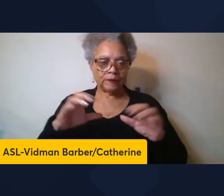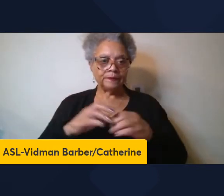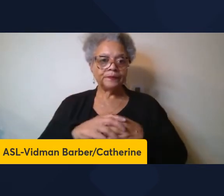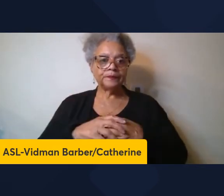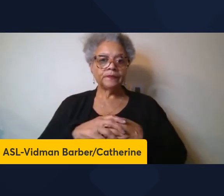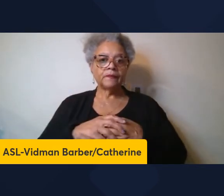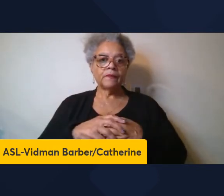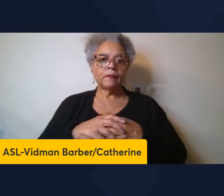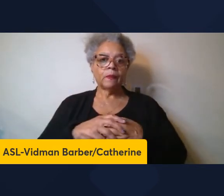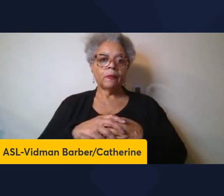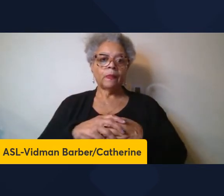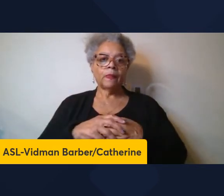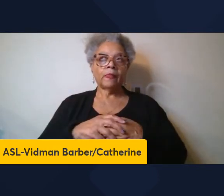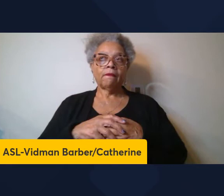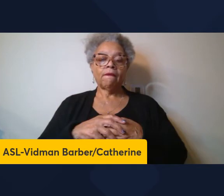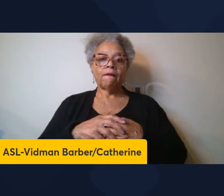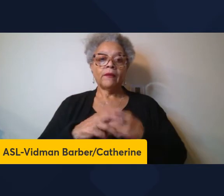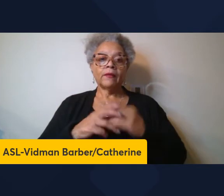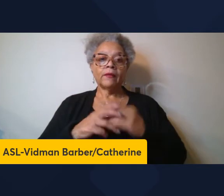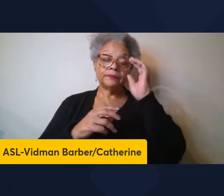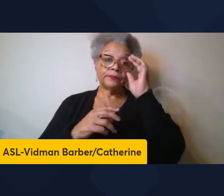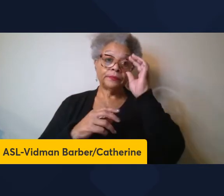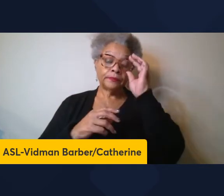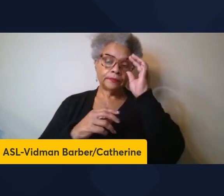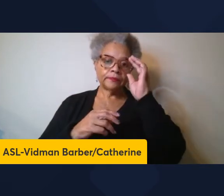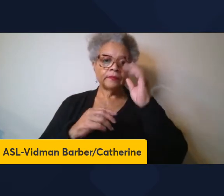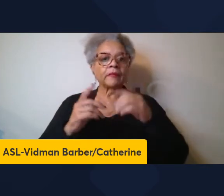I began to create that